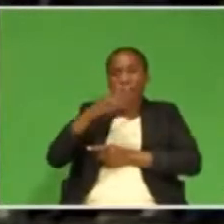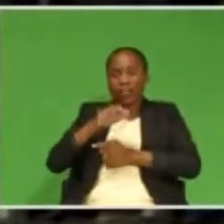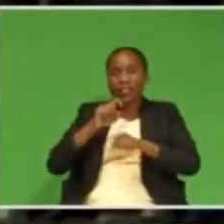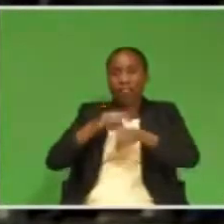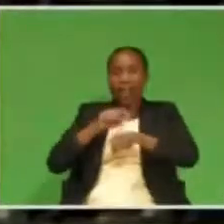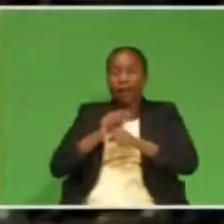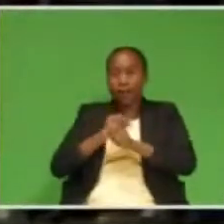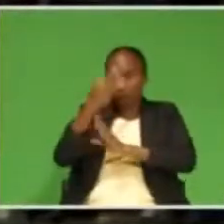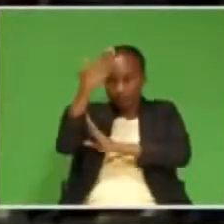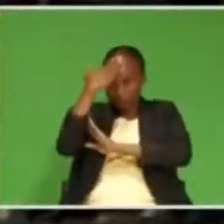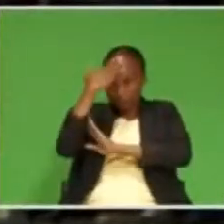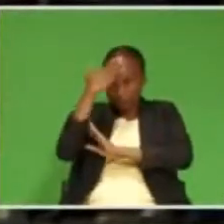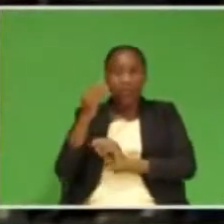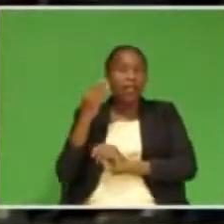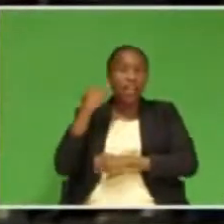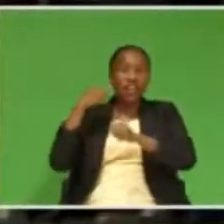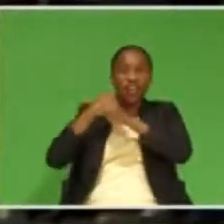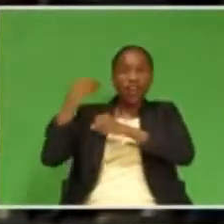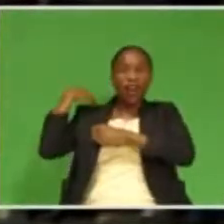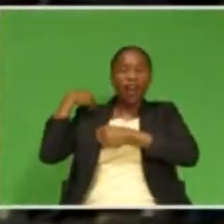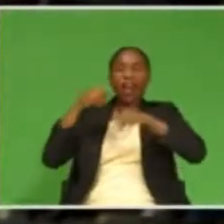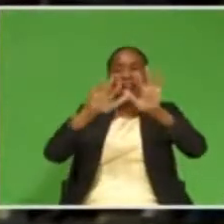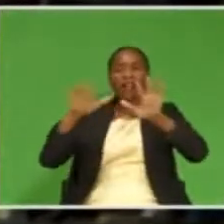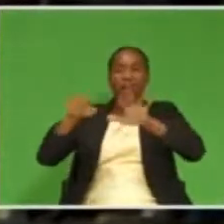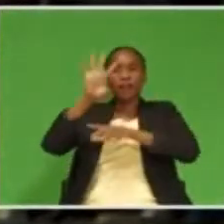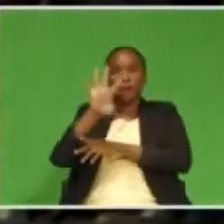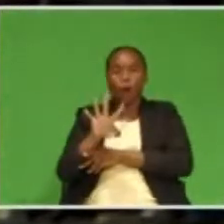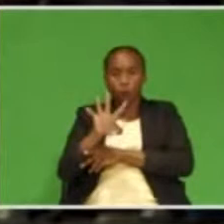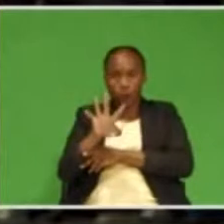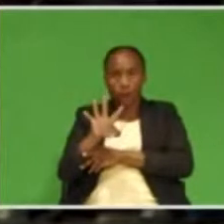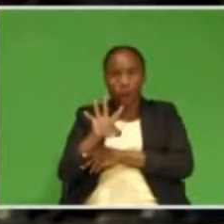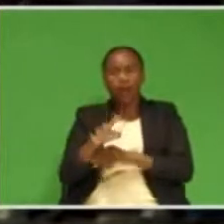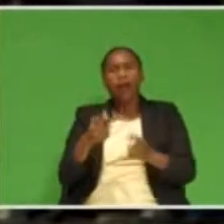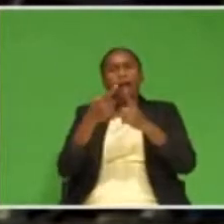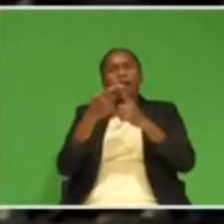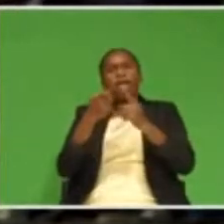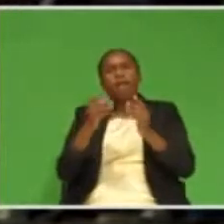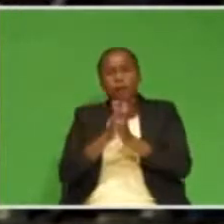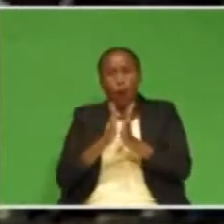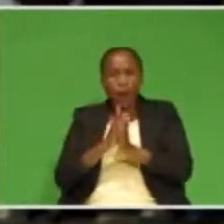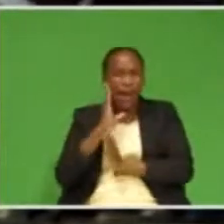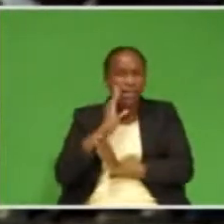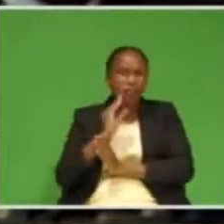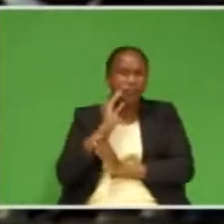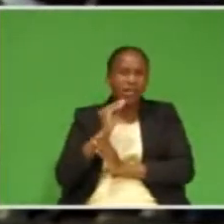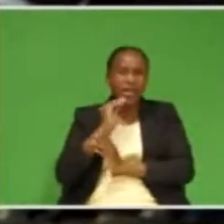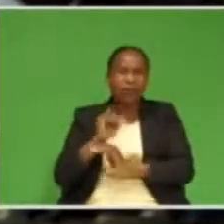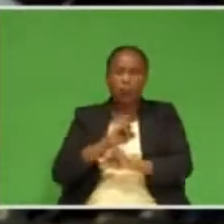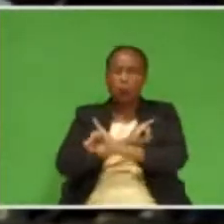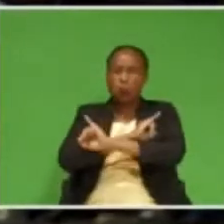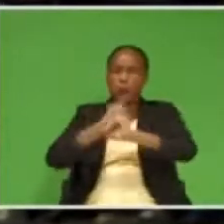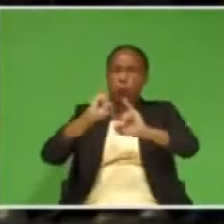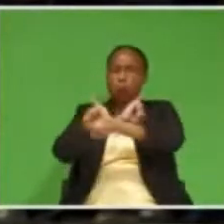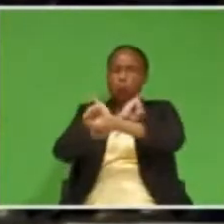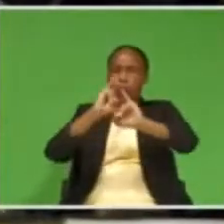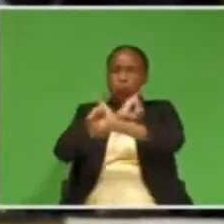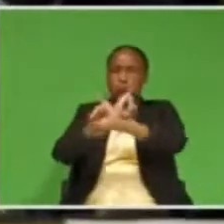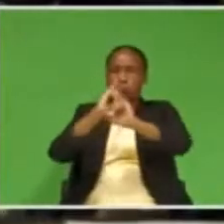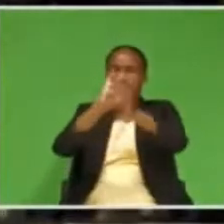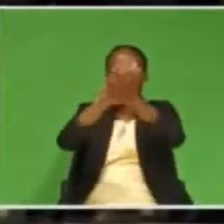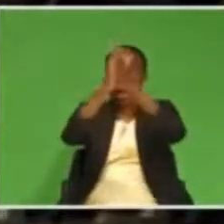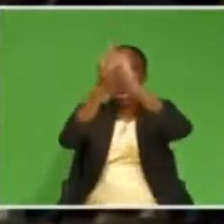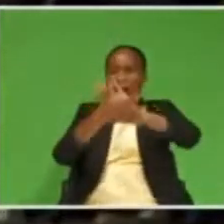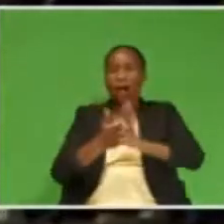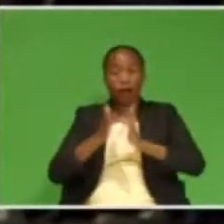said, "Out of the experience of an extraordinary human disaster